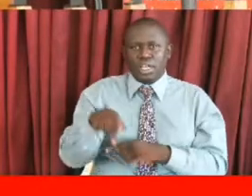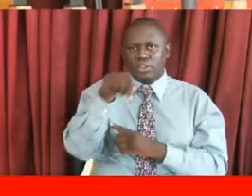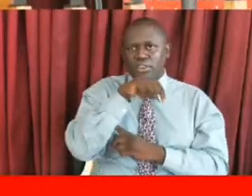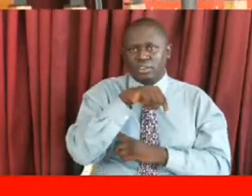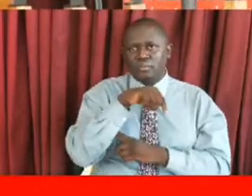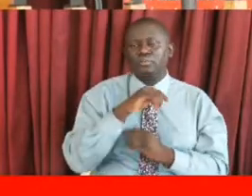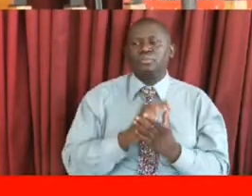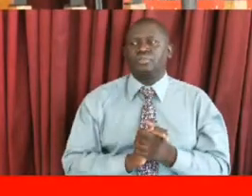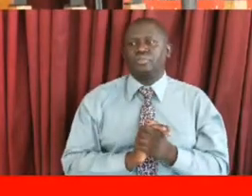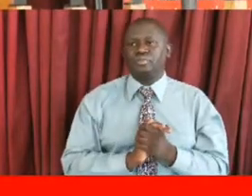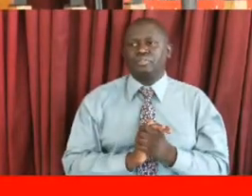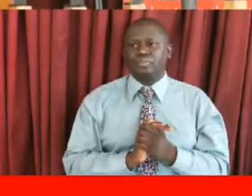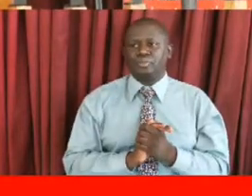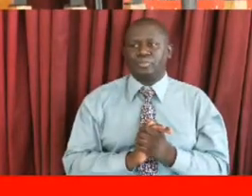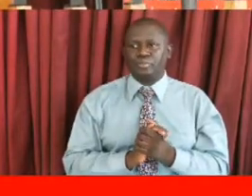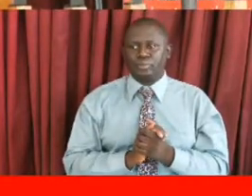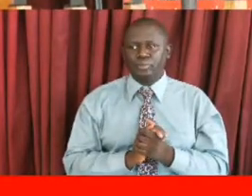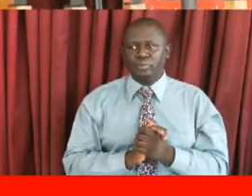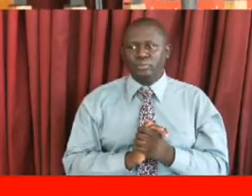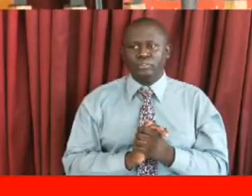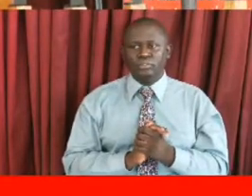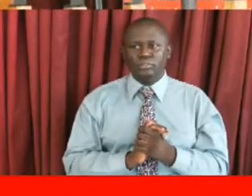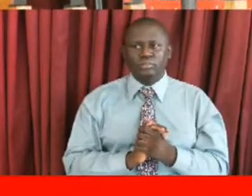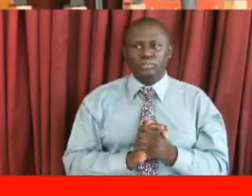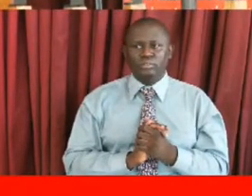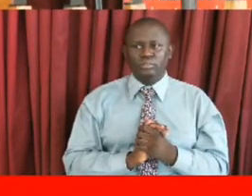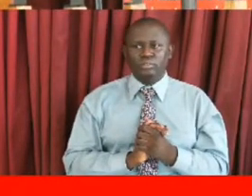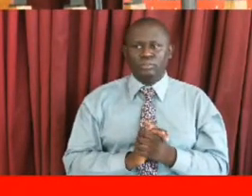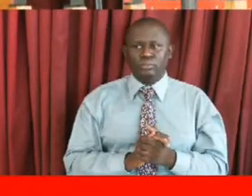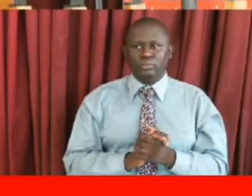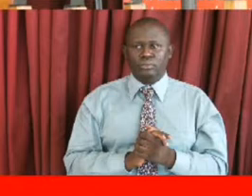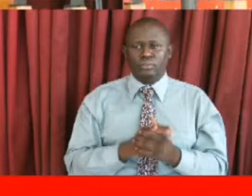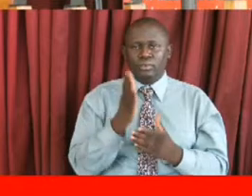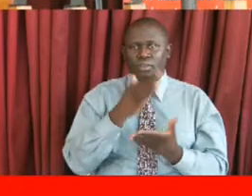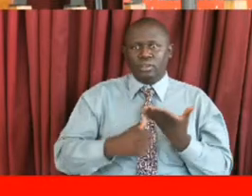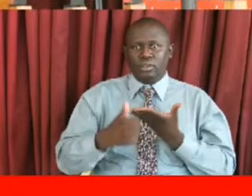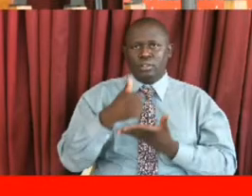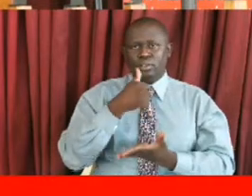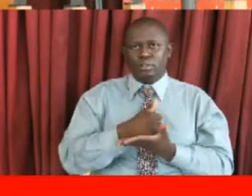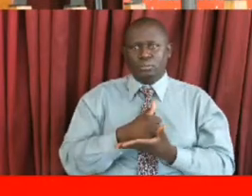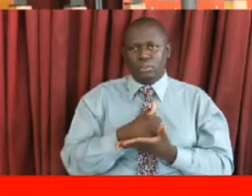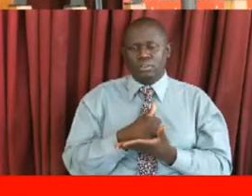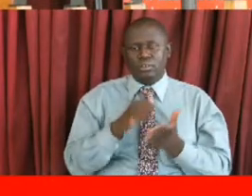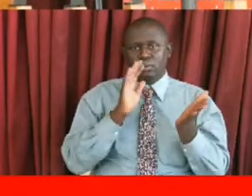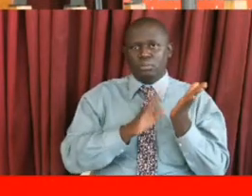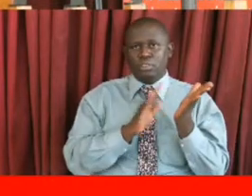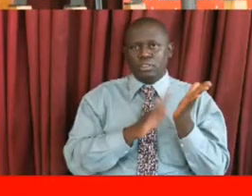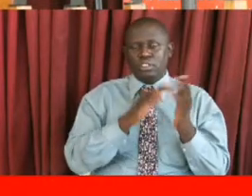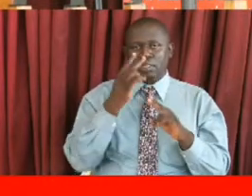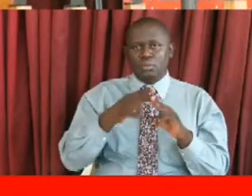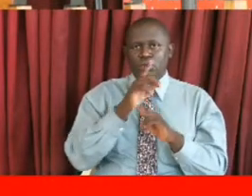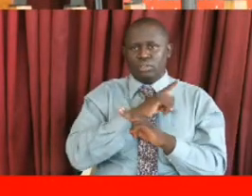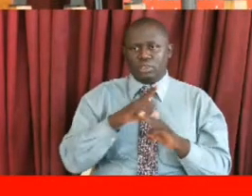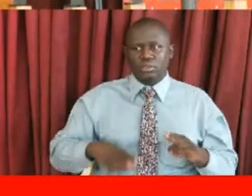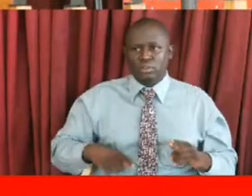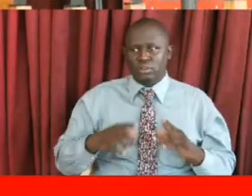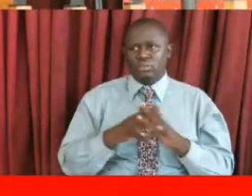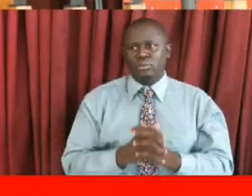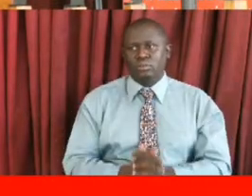Us amen amen amen praise the name of the